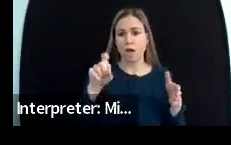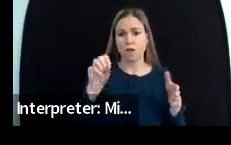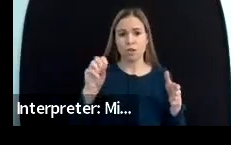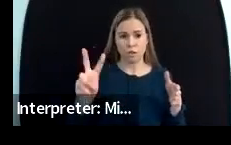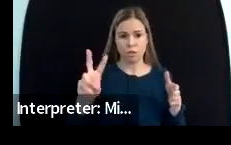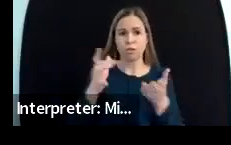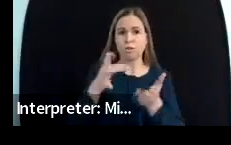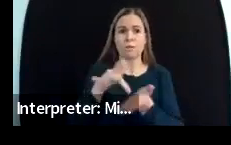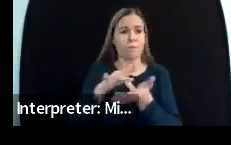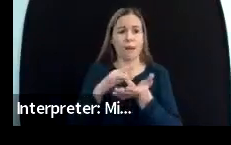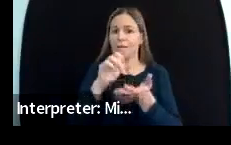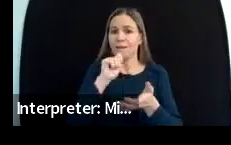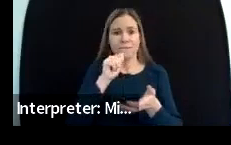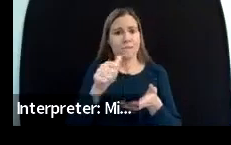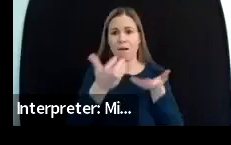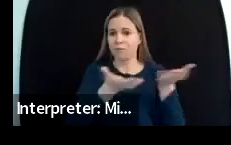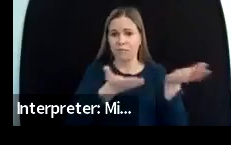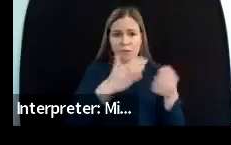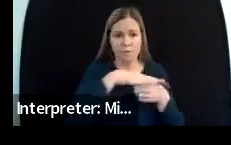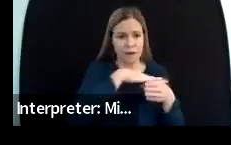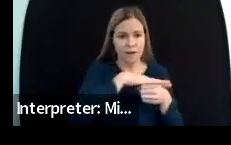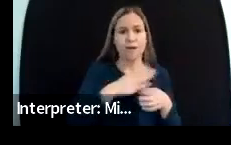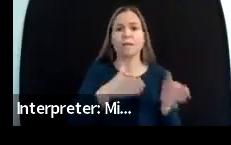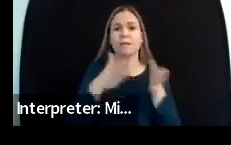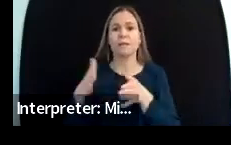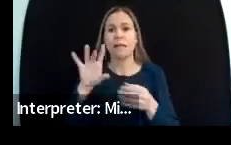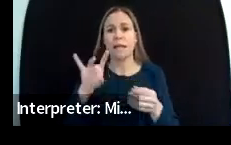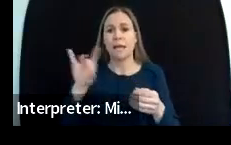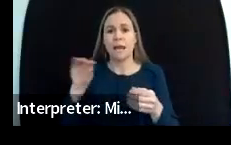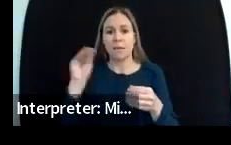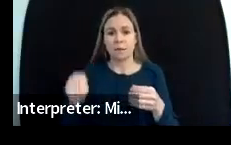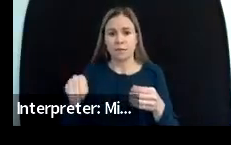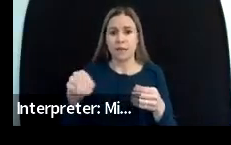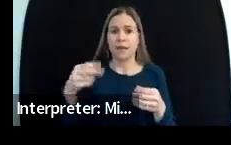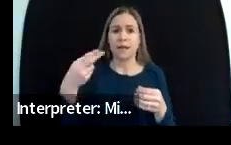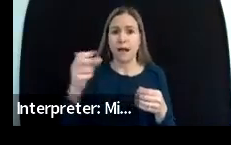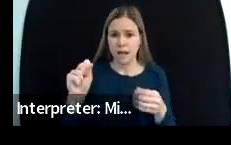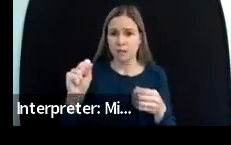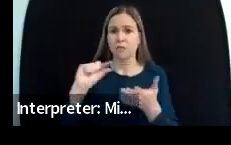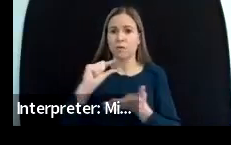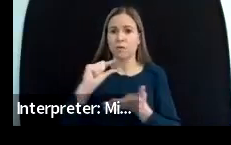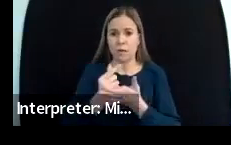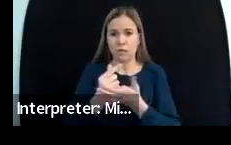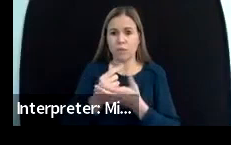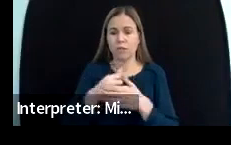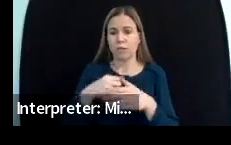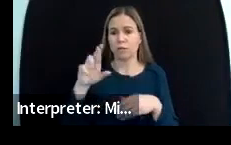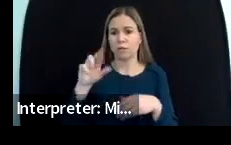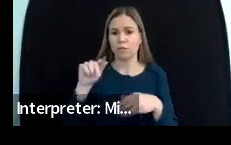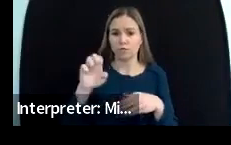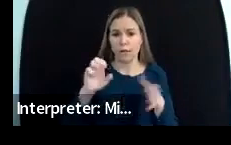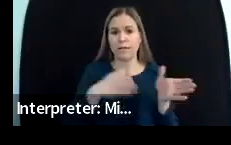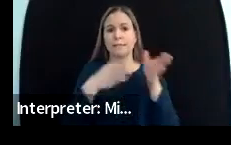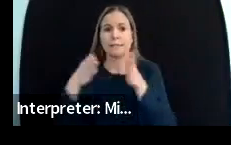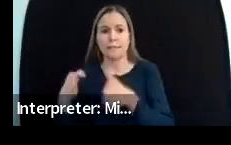They have an 88% high school graduation rate. And there are also high rates of comorbid health conditions. So